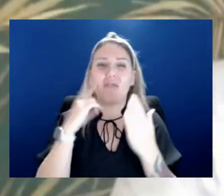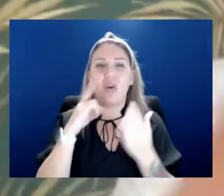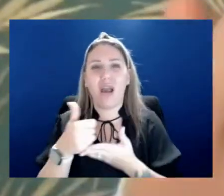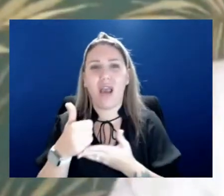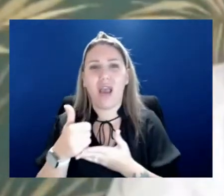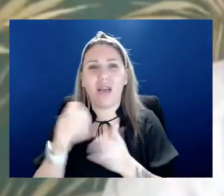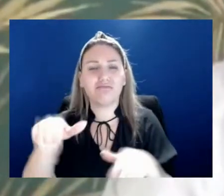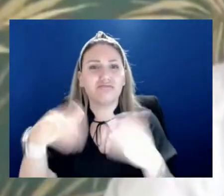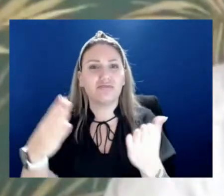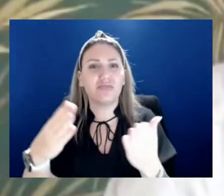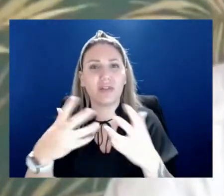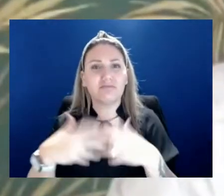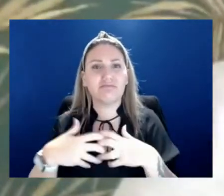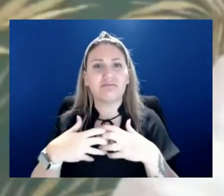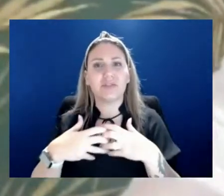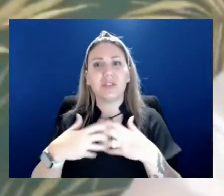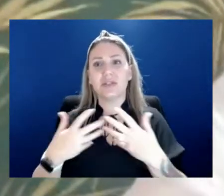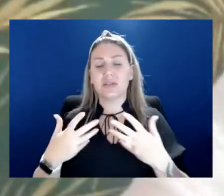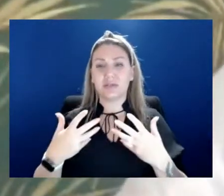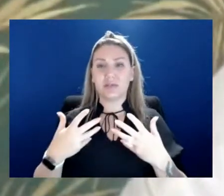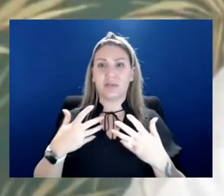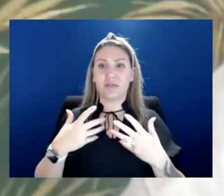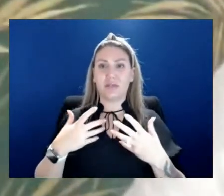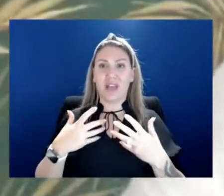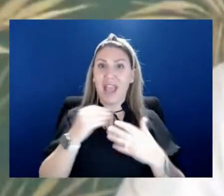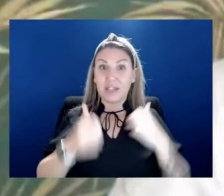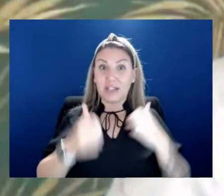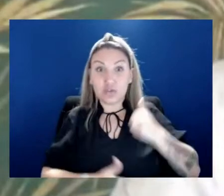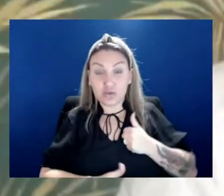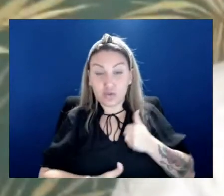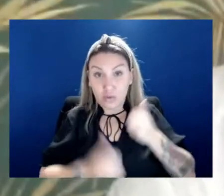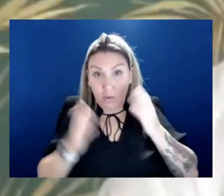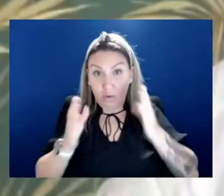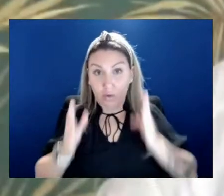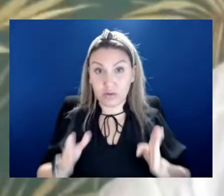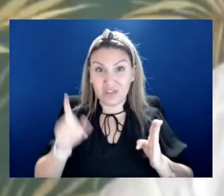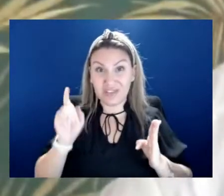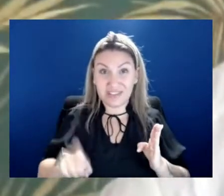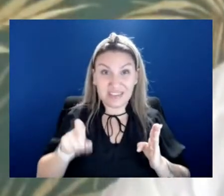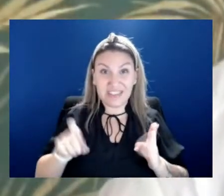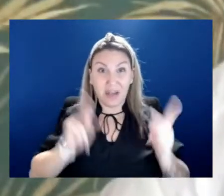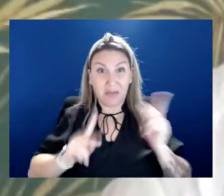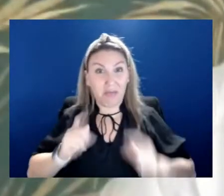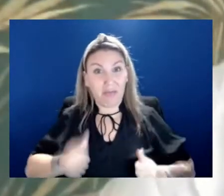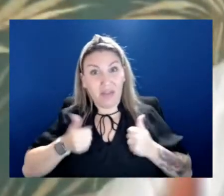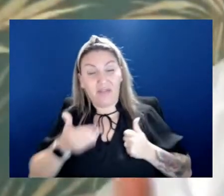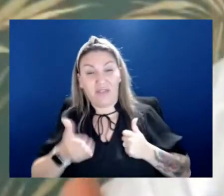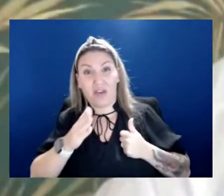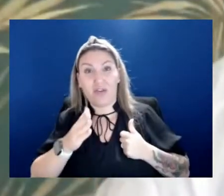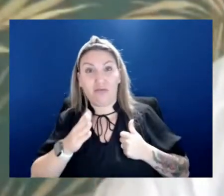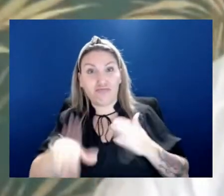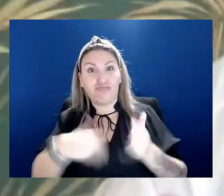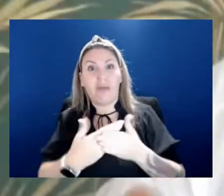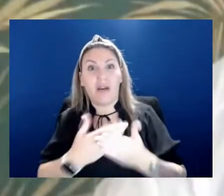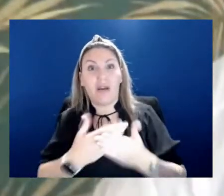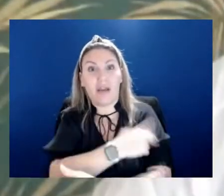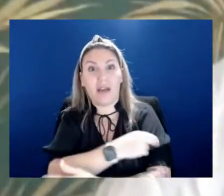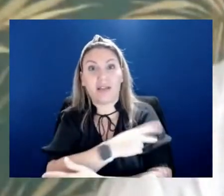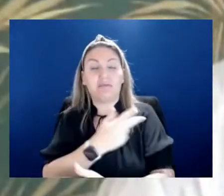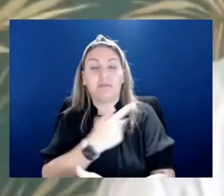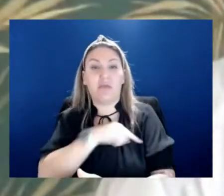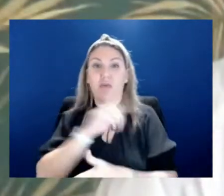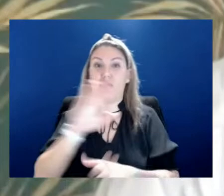treat all soldiers who need this, all civilian people who come to our hospital. We provide and treatment